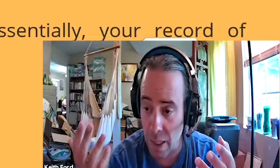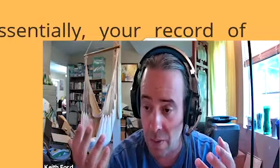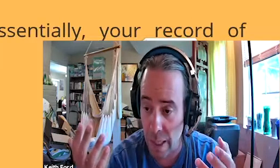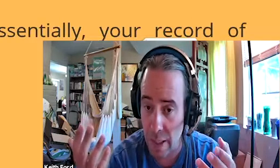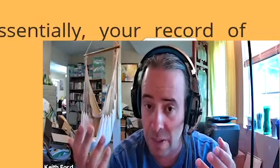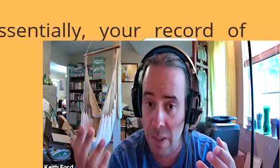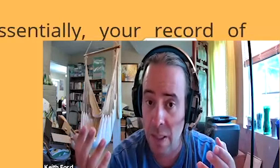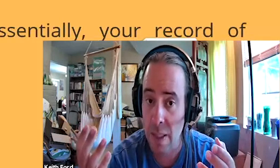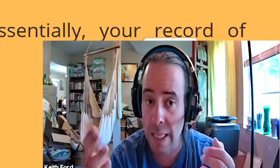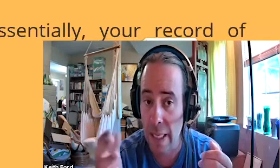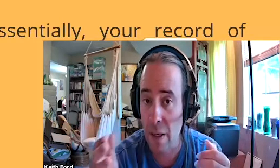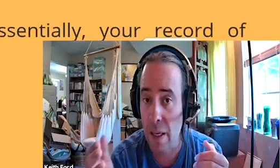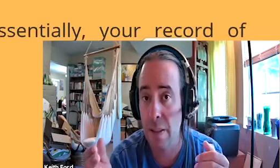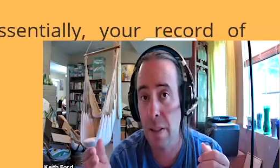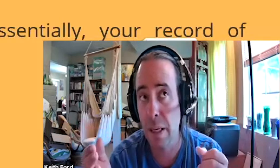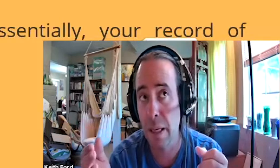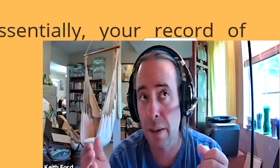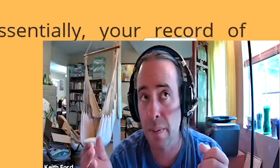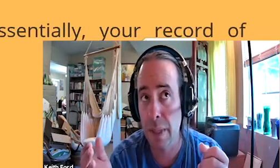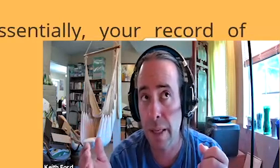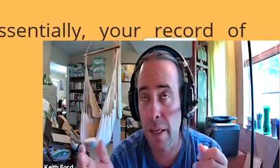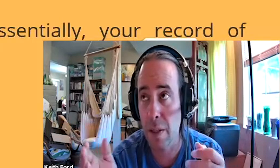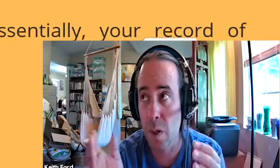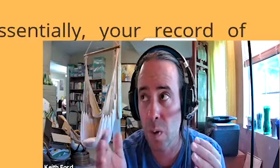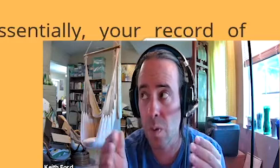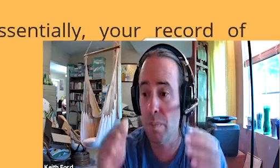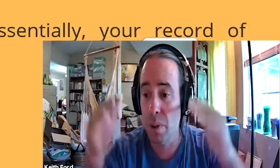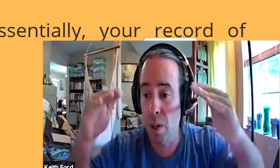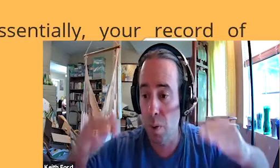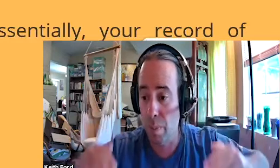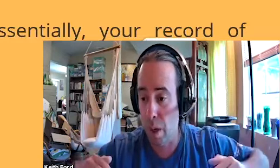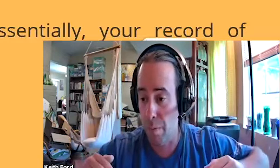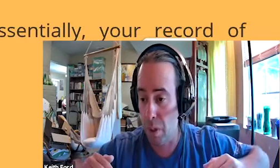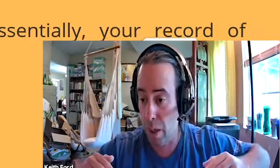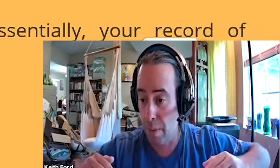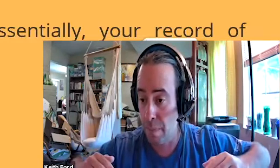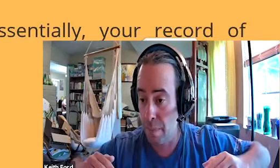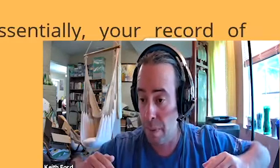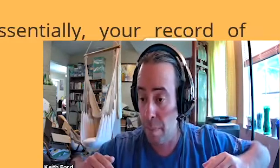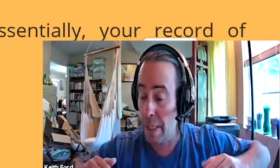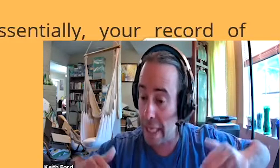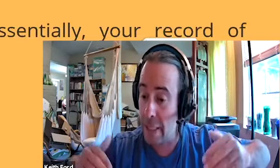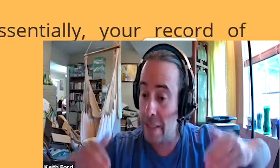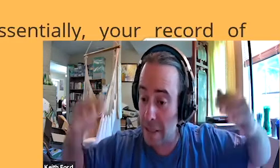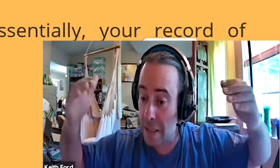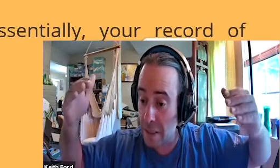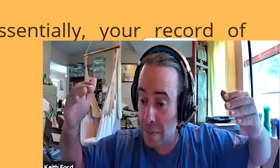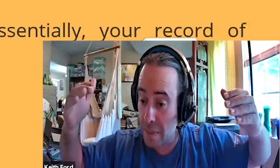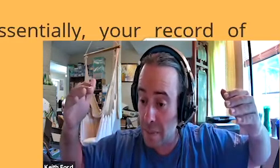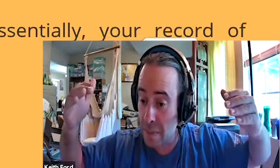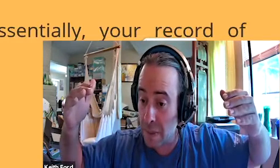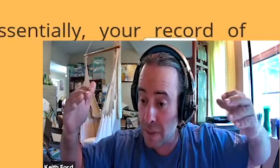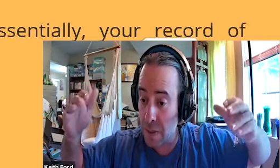know, contracts cannot go below the bar of a law, but they can exceed